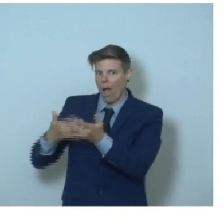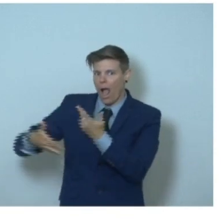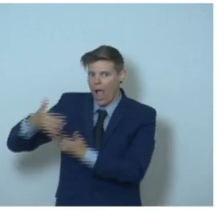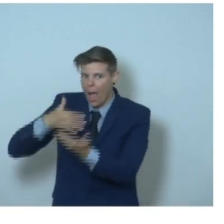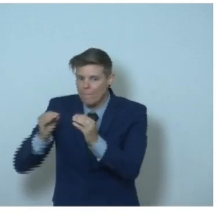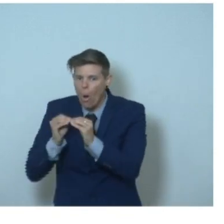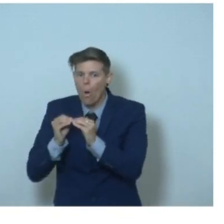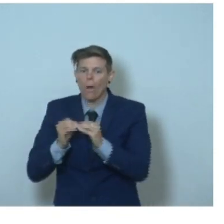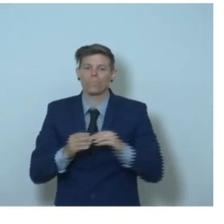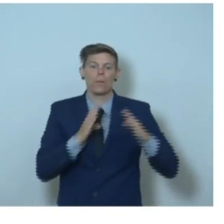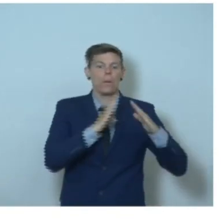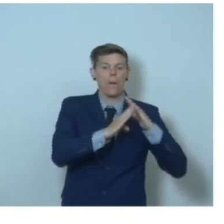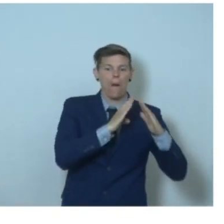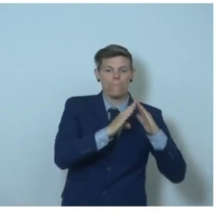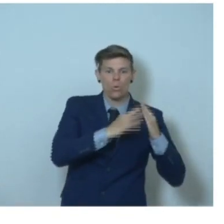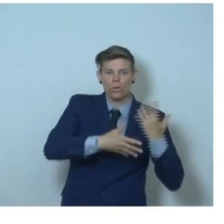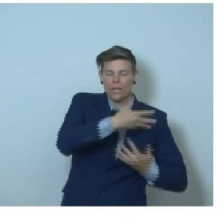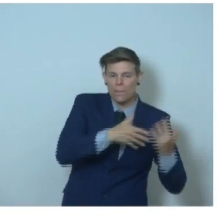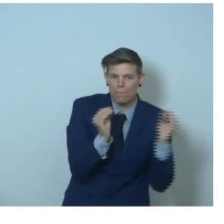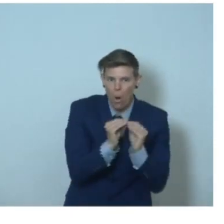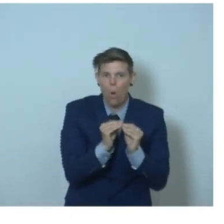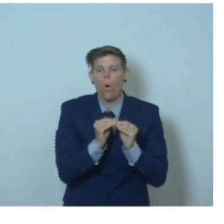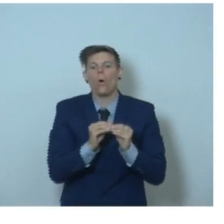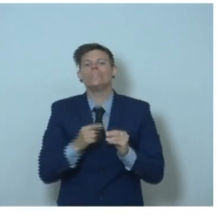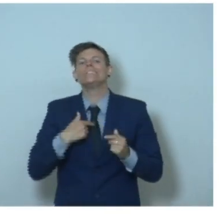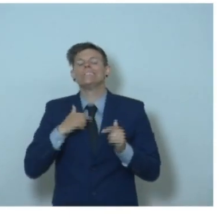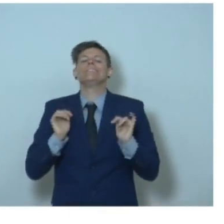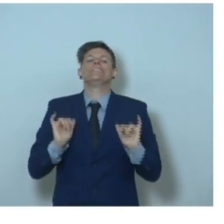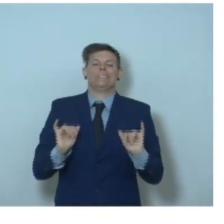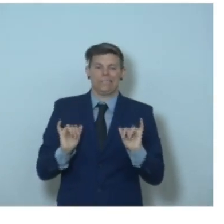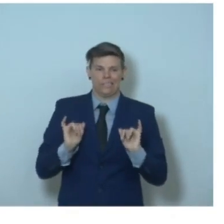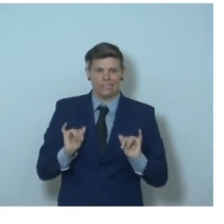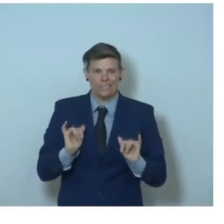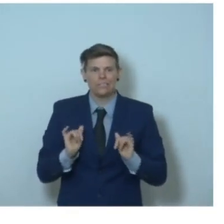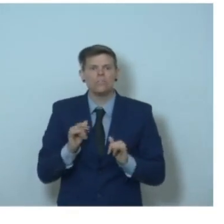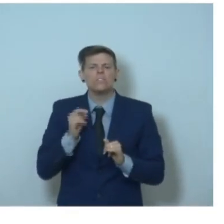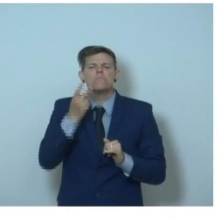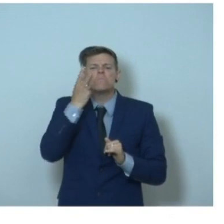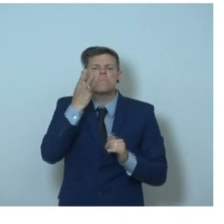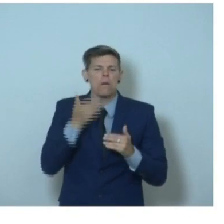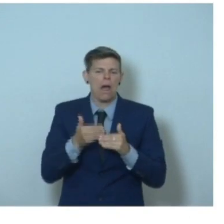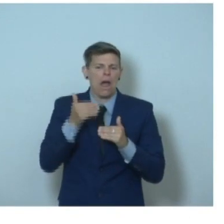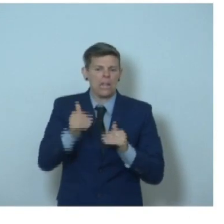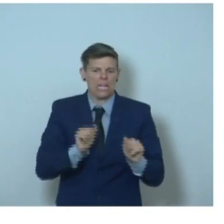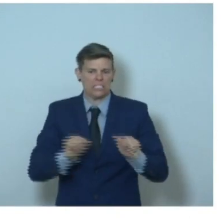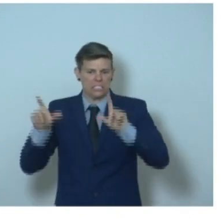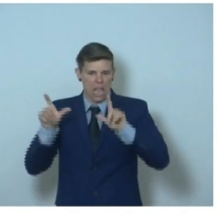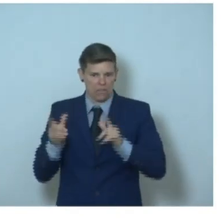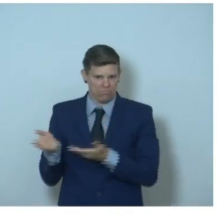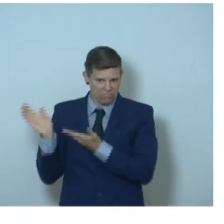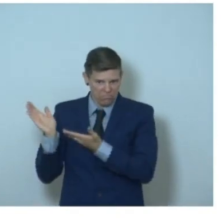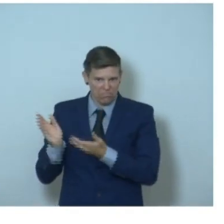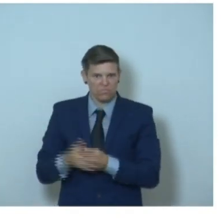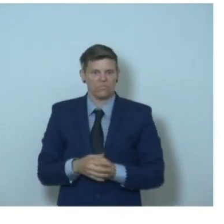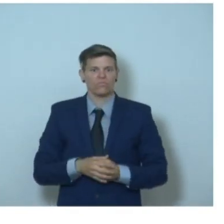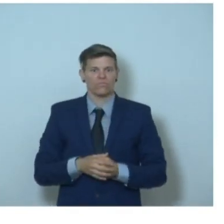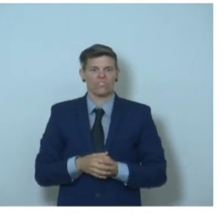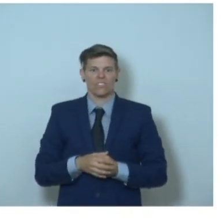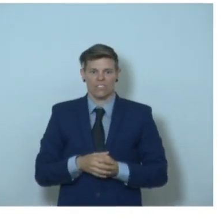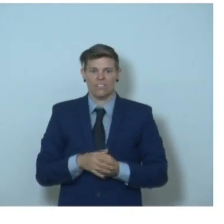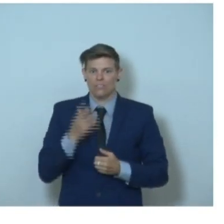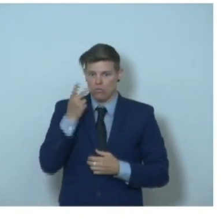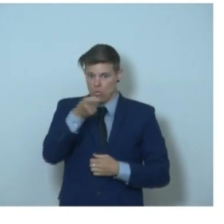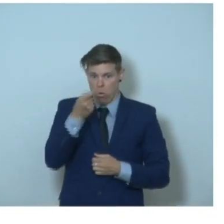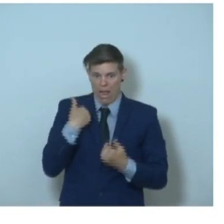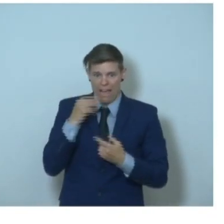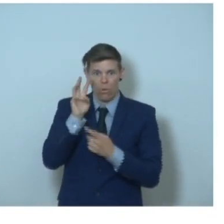and in our state. And for me, this is a little bit, you could go to the next slide, actually, sorry, thank you very much. This was the website I was telling you about,